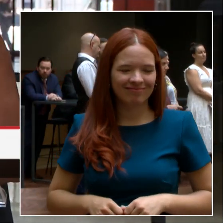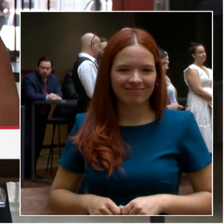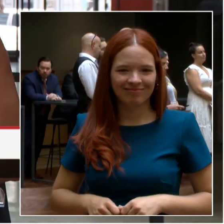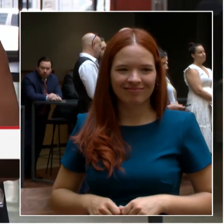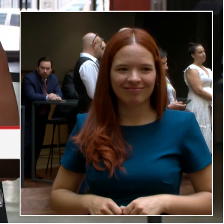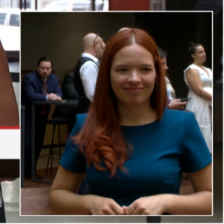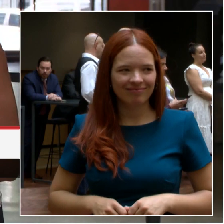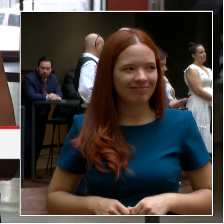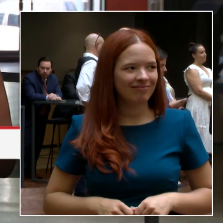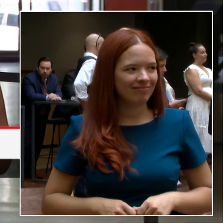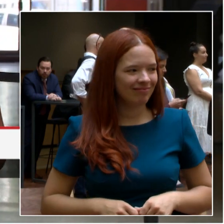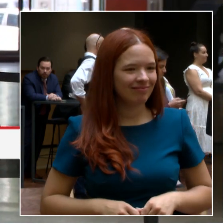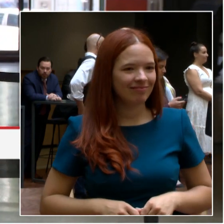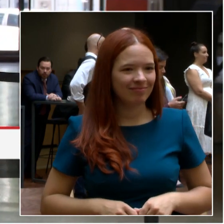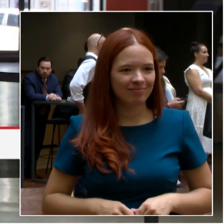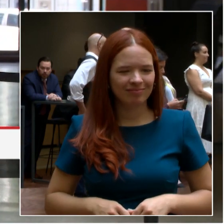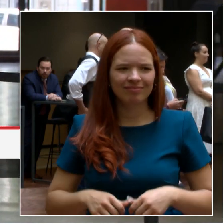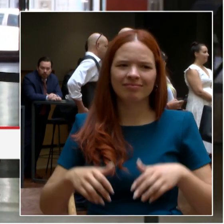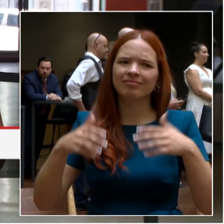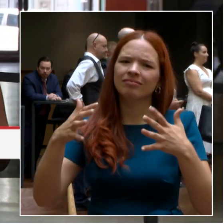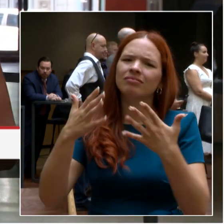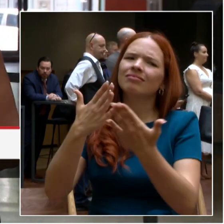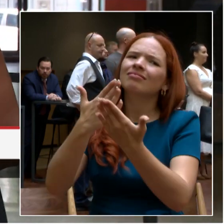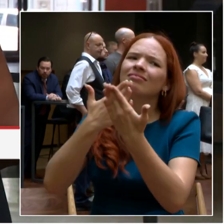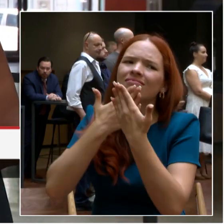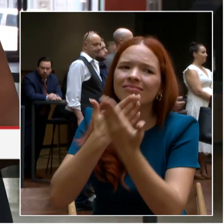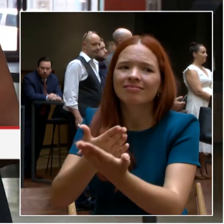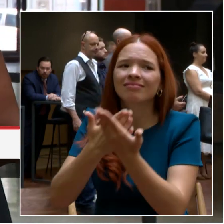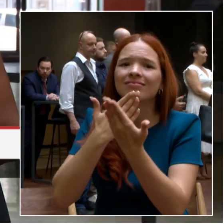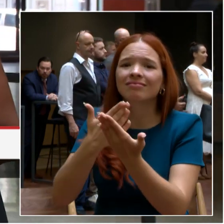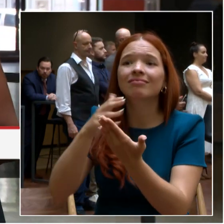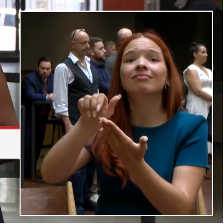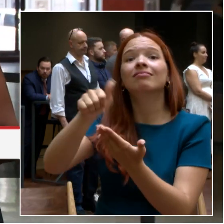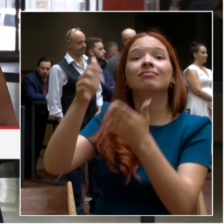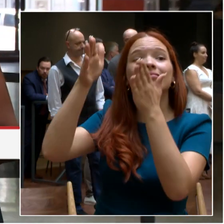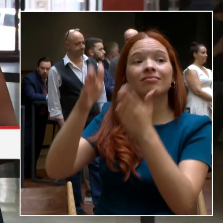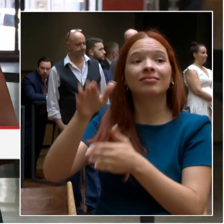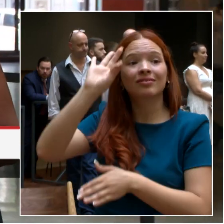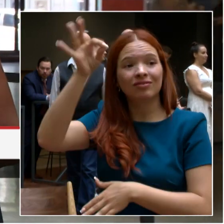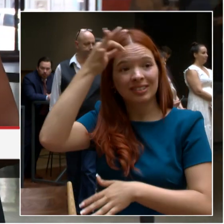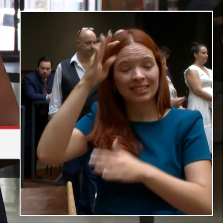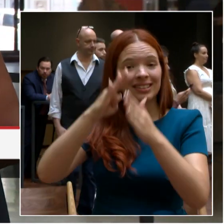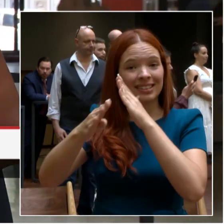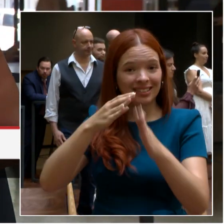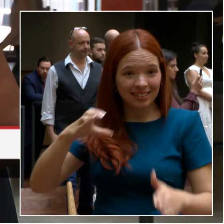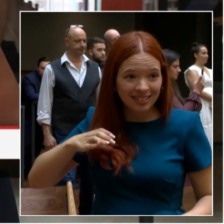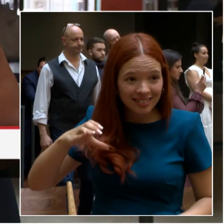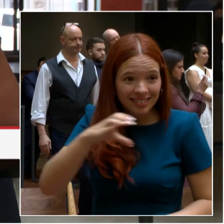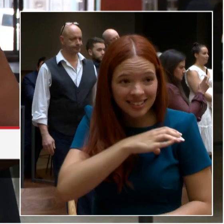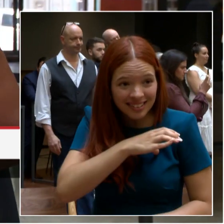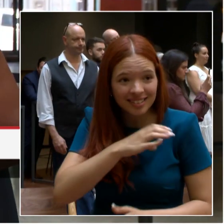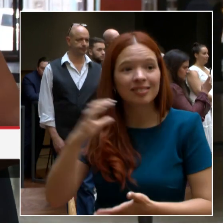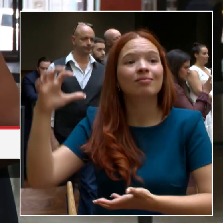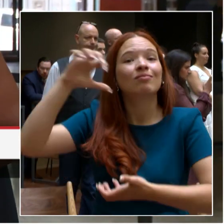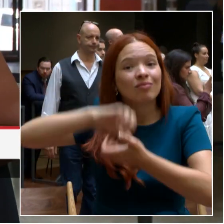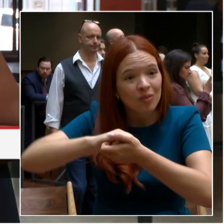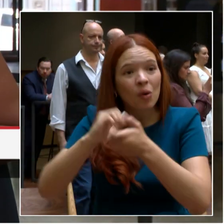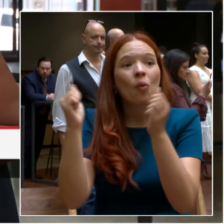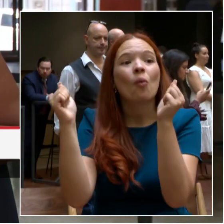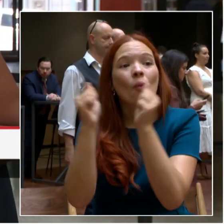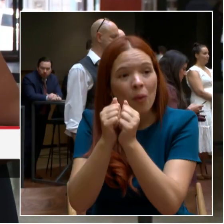We are grateful to the Federal City Council in partnership with the Downtown DC bid and the Golden Triangle